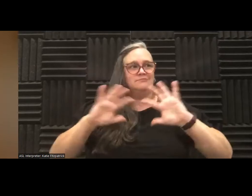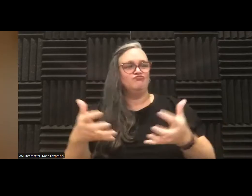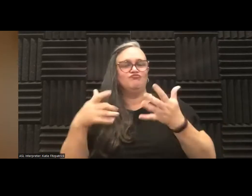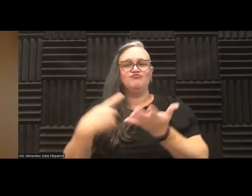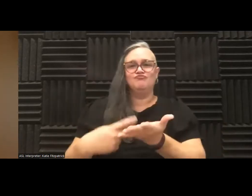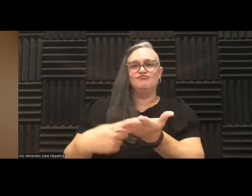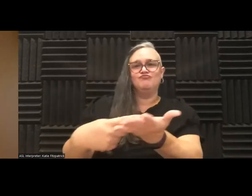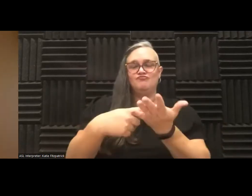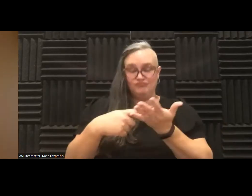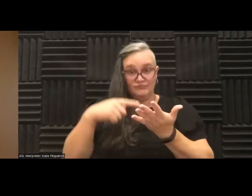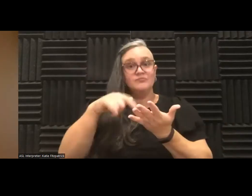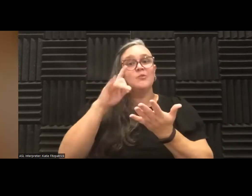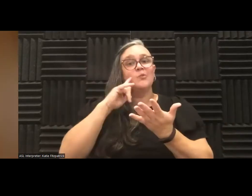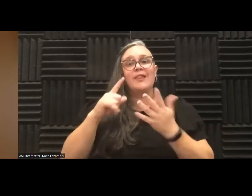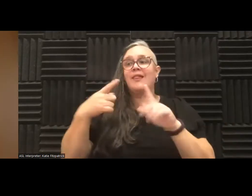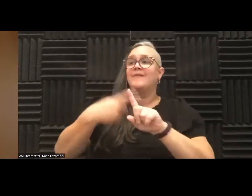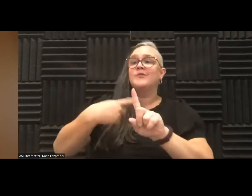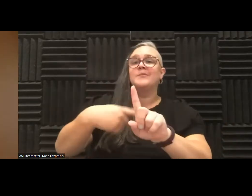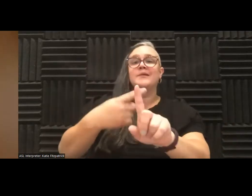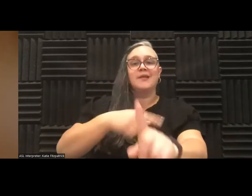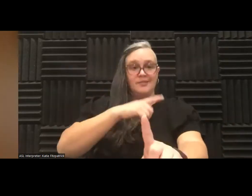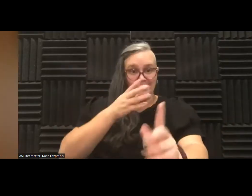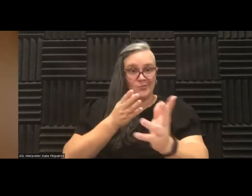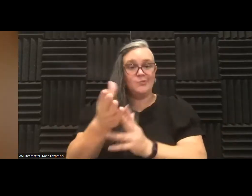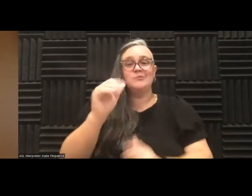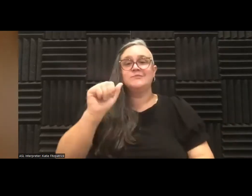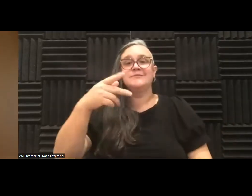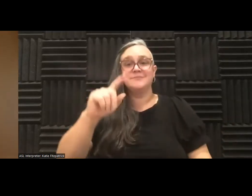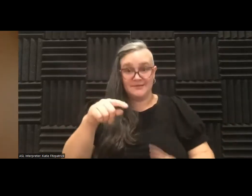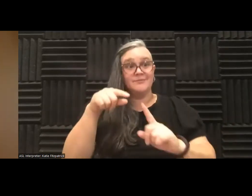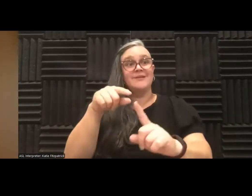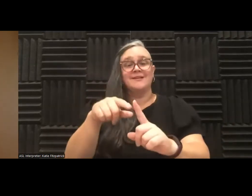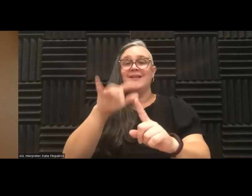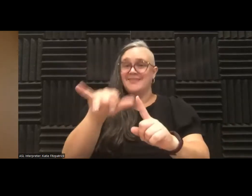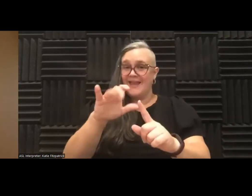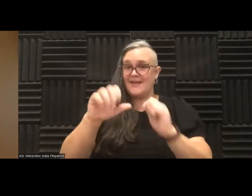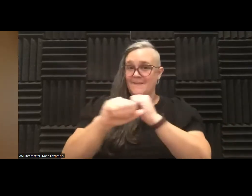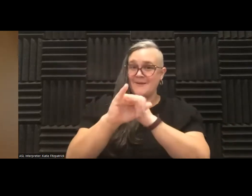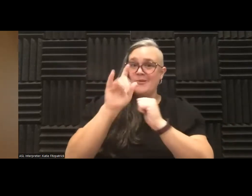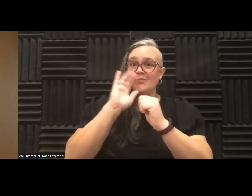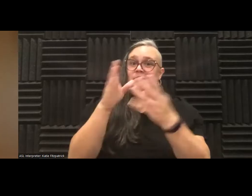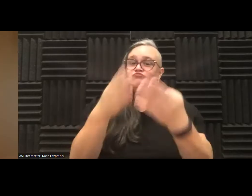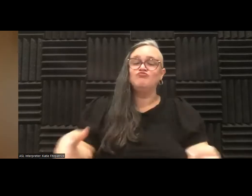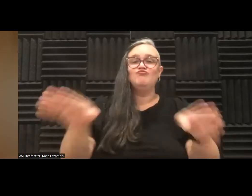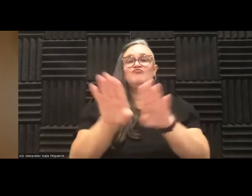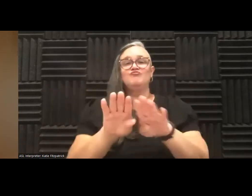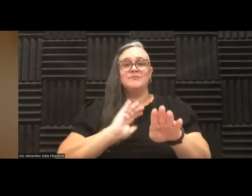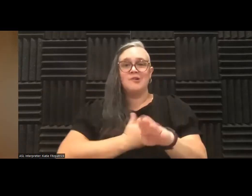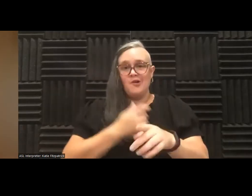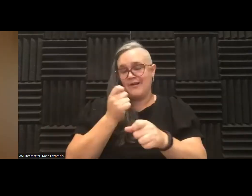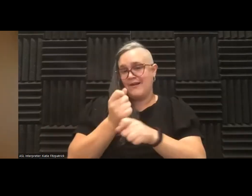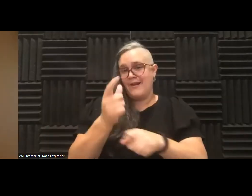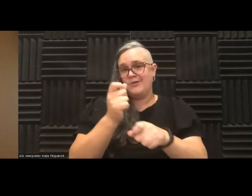month through September, by which time the campaign will culminate with our annual Michigan Response to